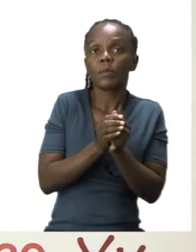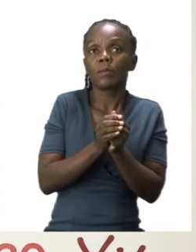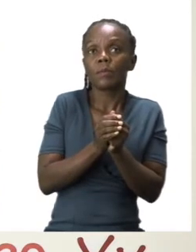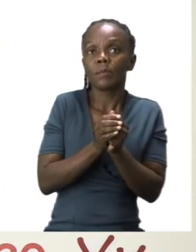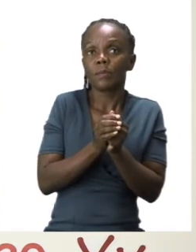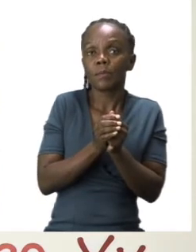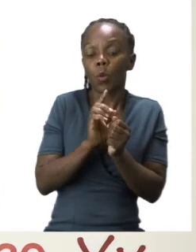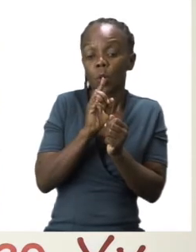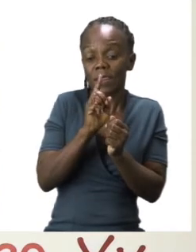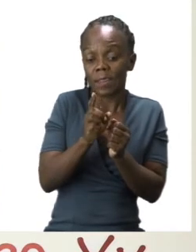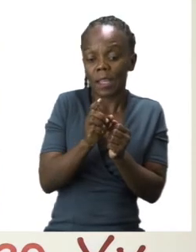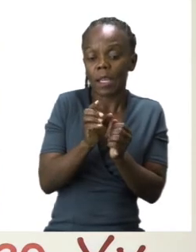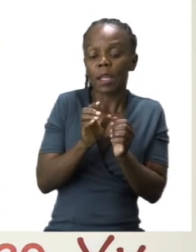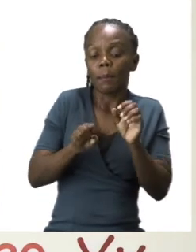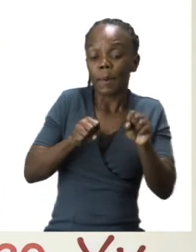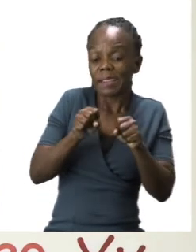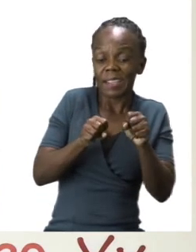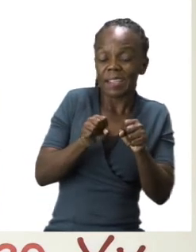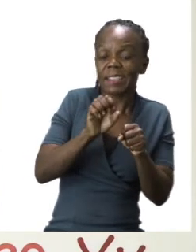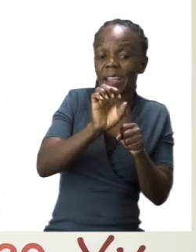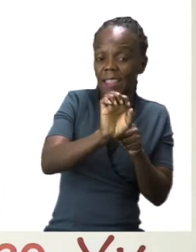is theirs,